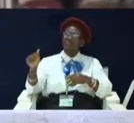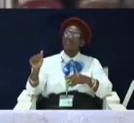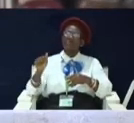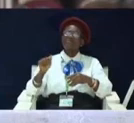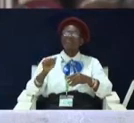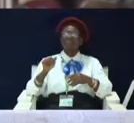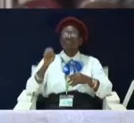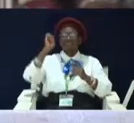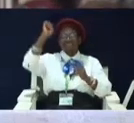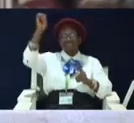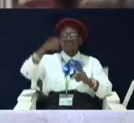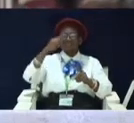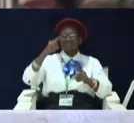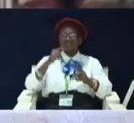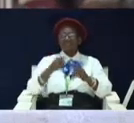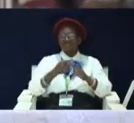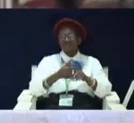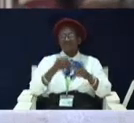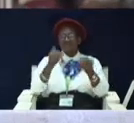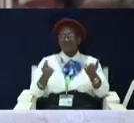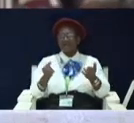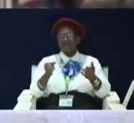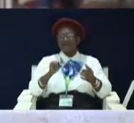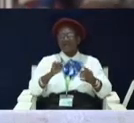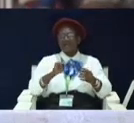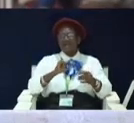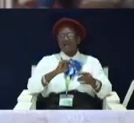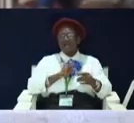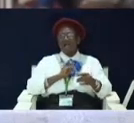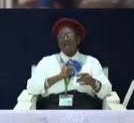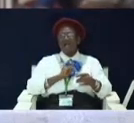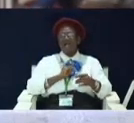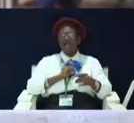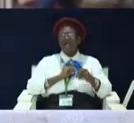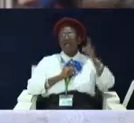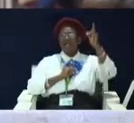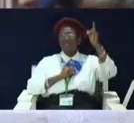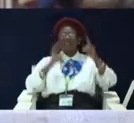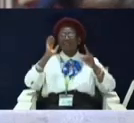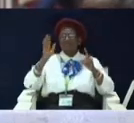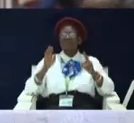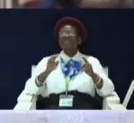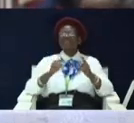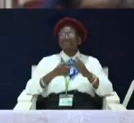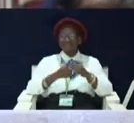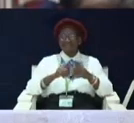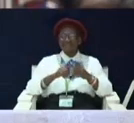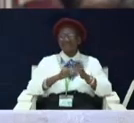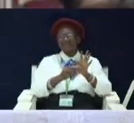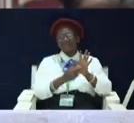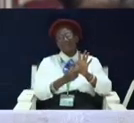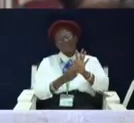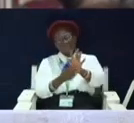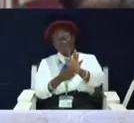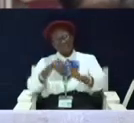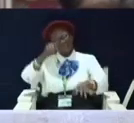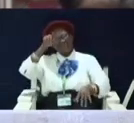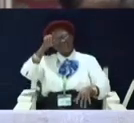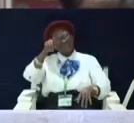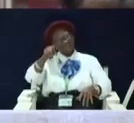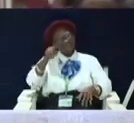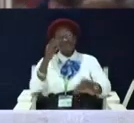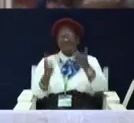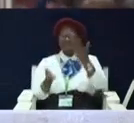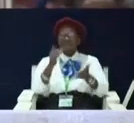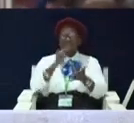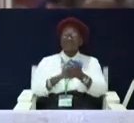from today I will begin to magnify you. Pe lato ni lo o ma wa so di nla. May that be your